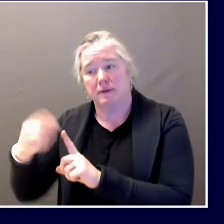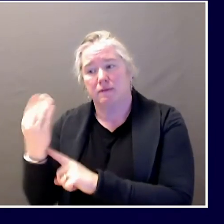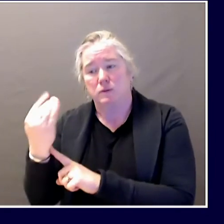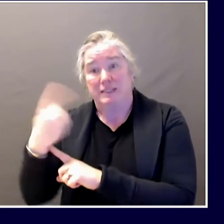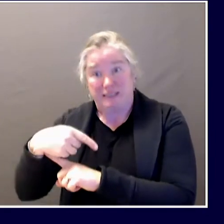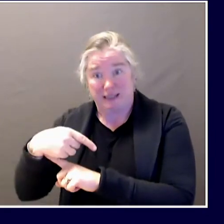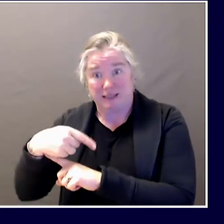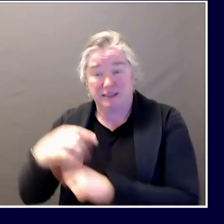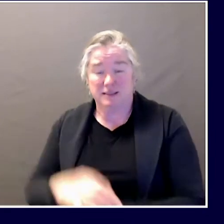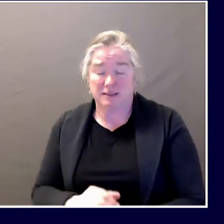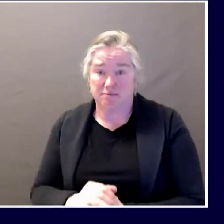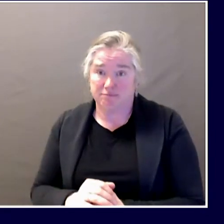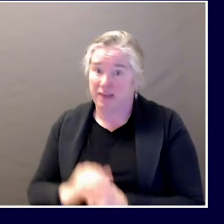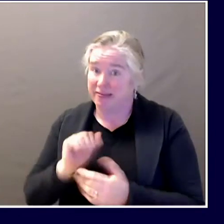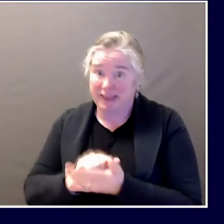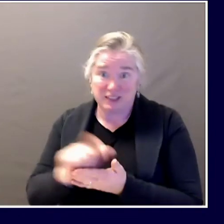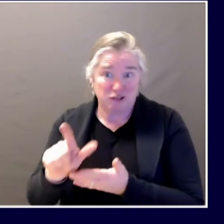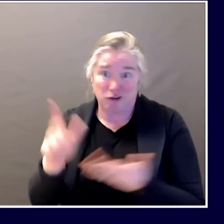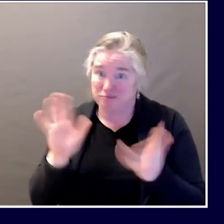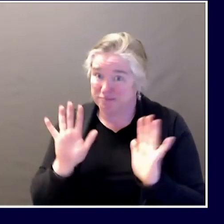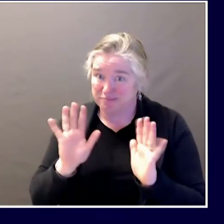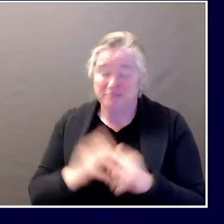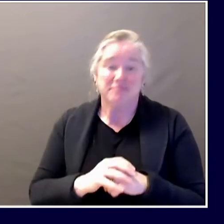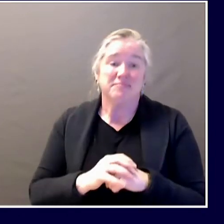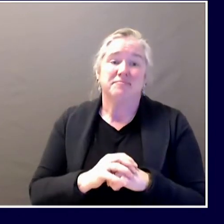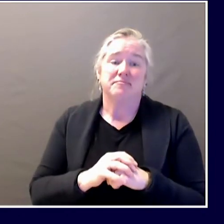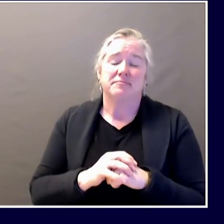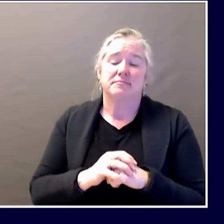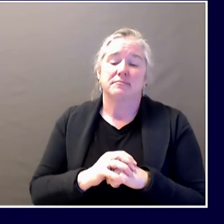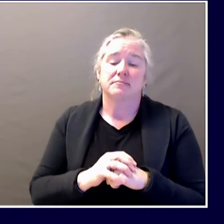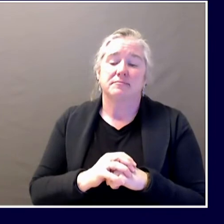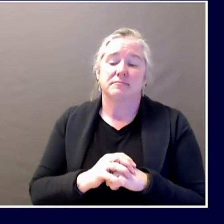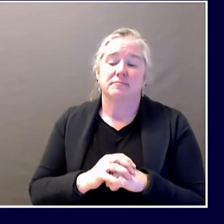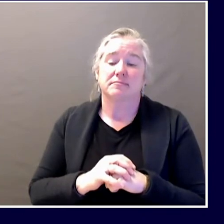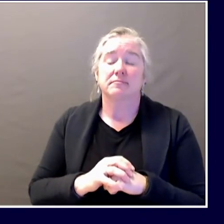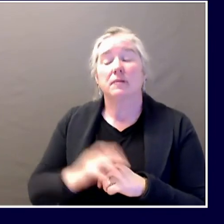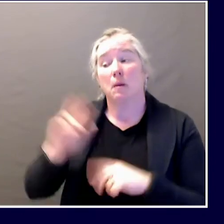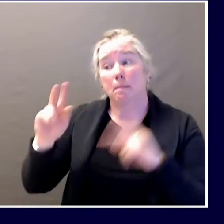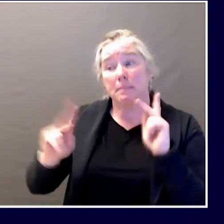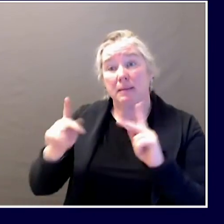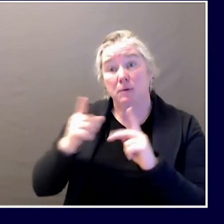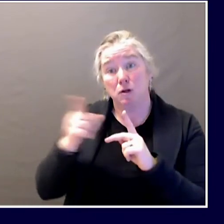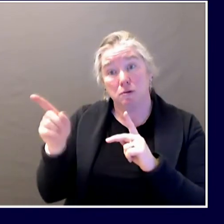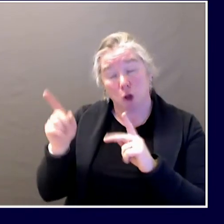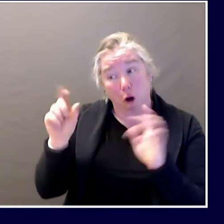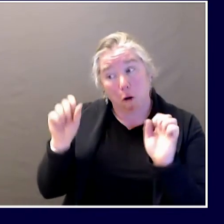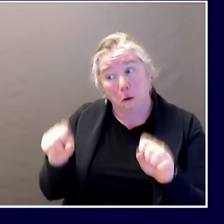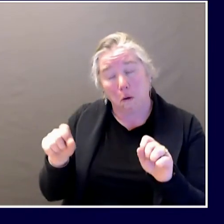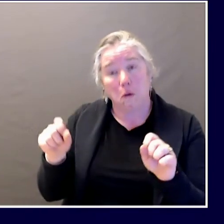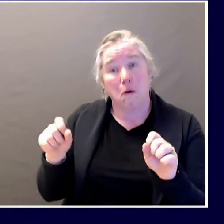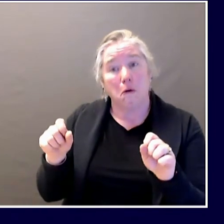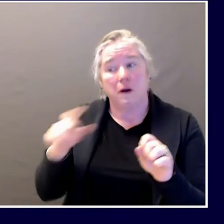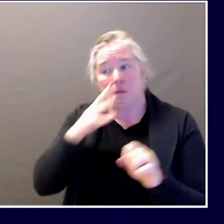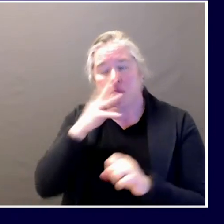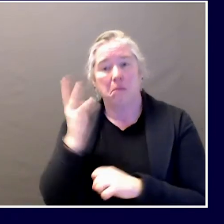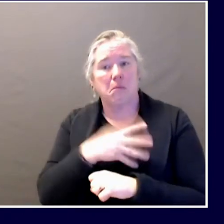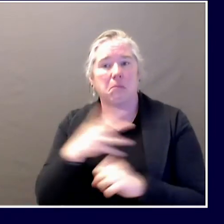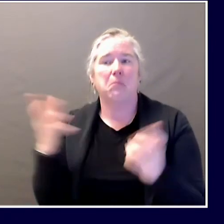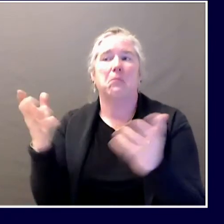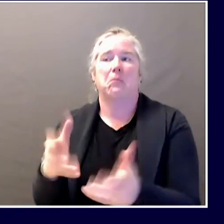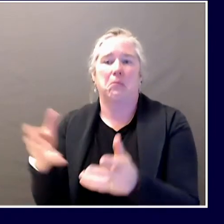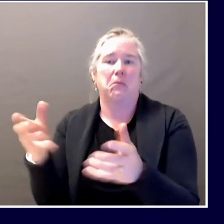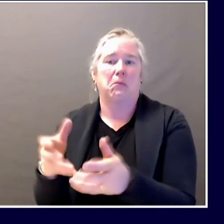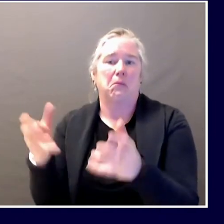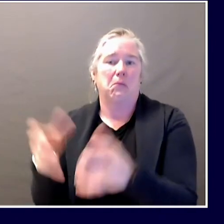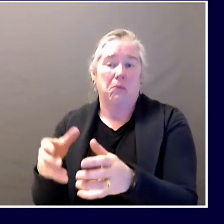be gatherings that are outside of this scientific recommendation? It's possible, Allison, but at the same time, what I think